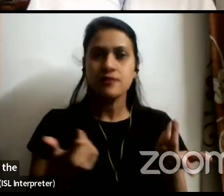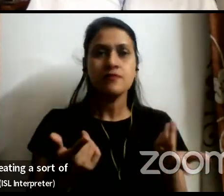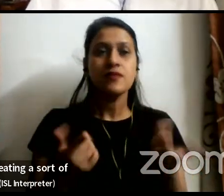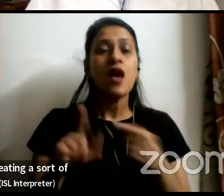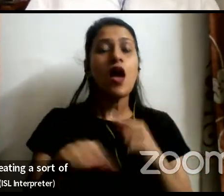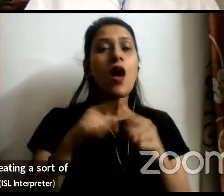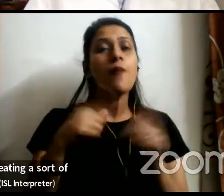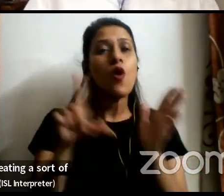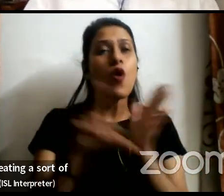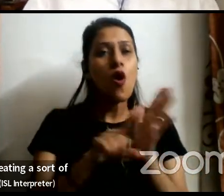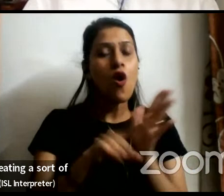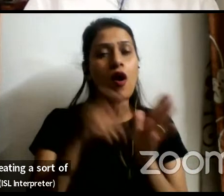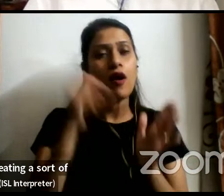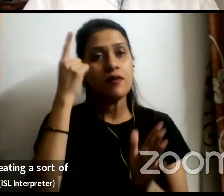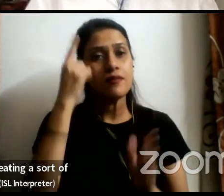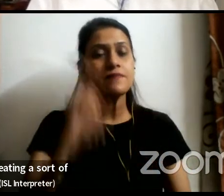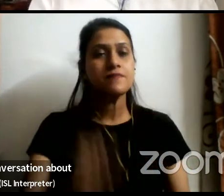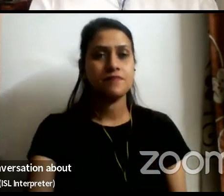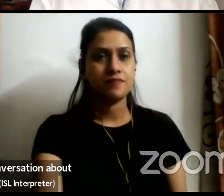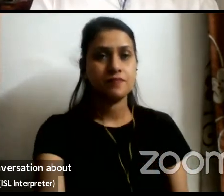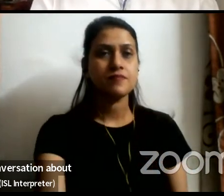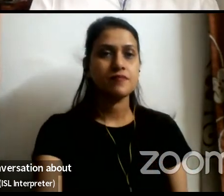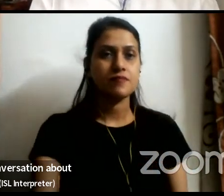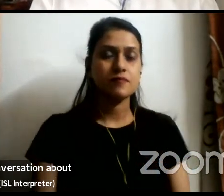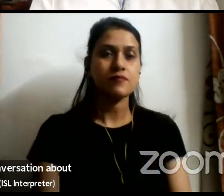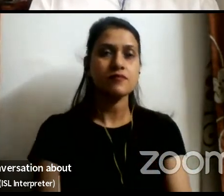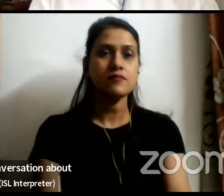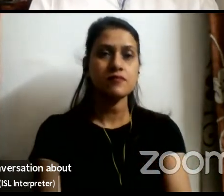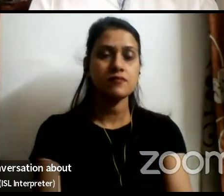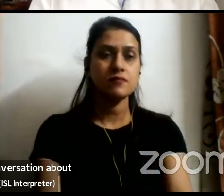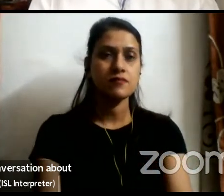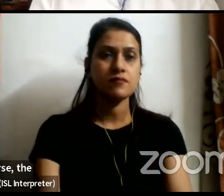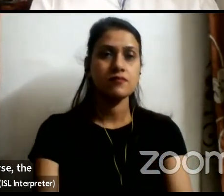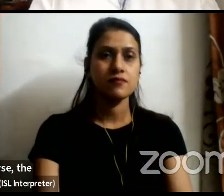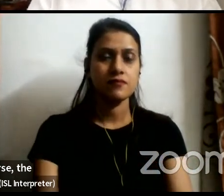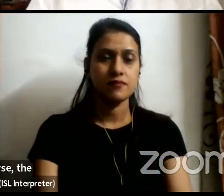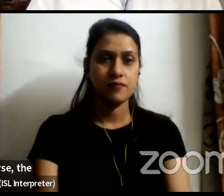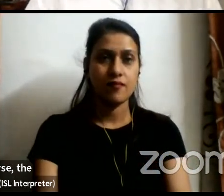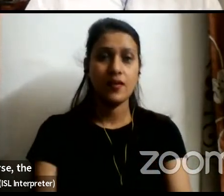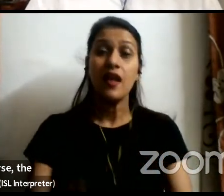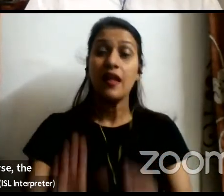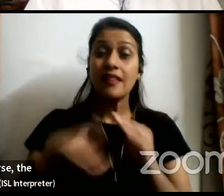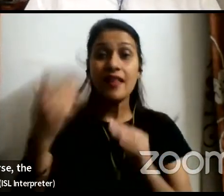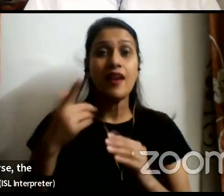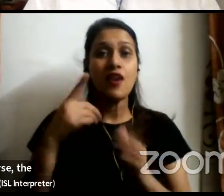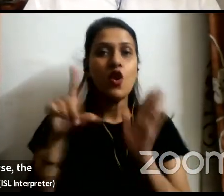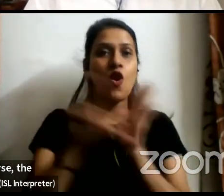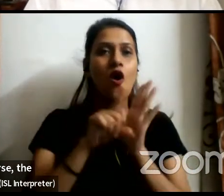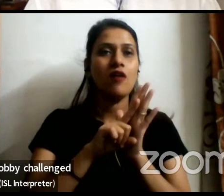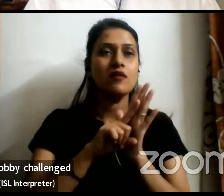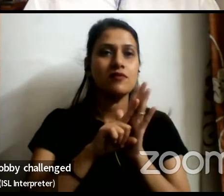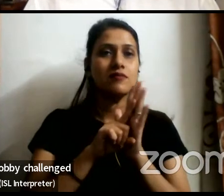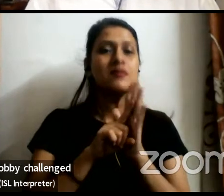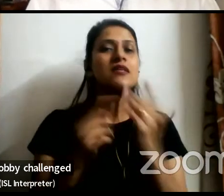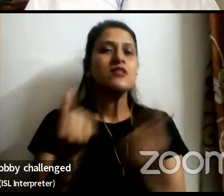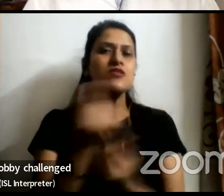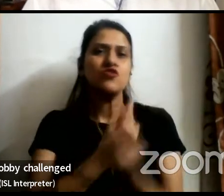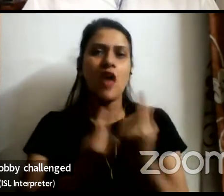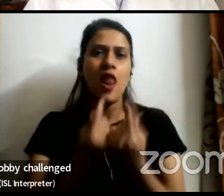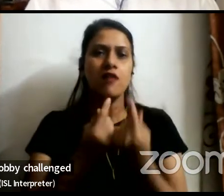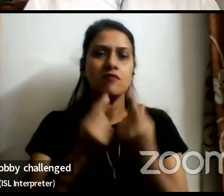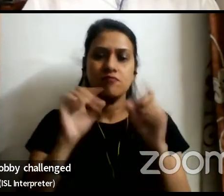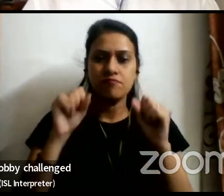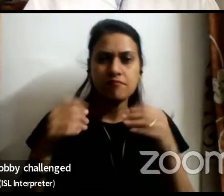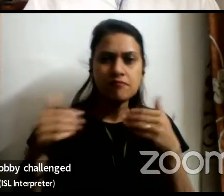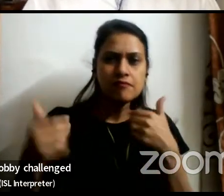have a conversation about the law, which led to, of course, the law being challenged immediately after it was enacted, but even that challenge is a positive thing. So